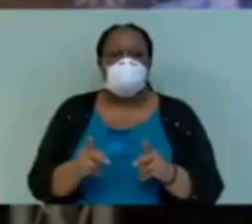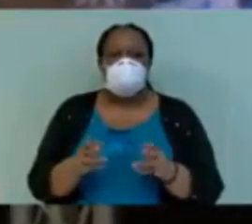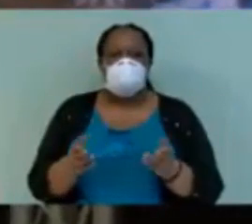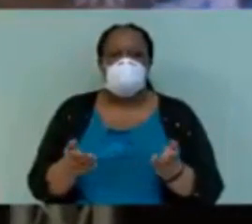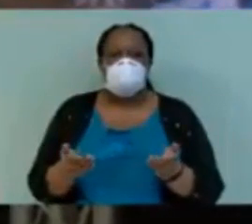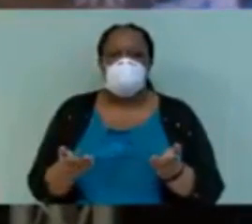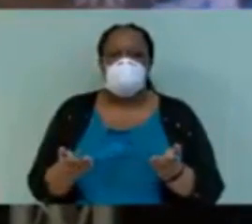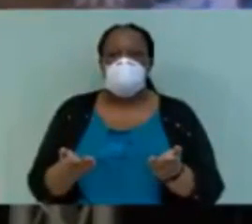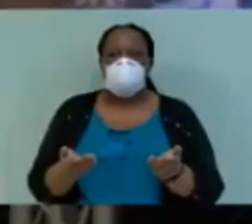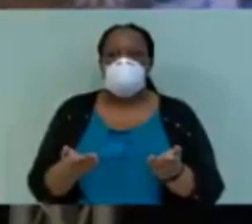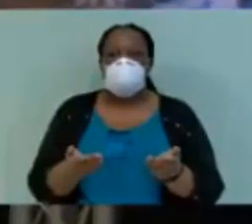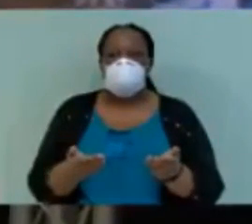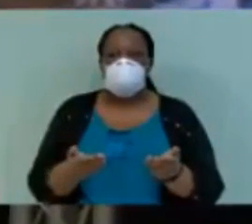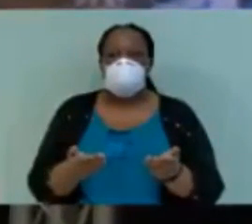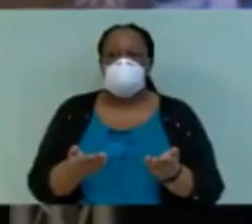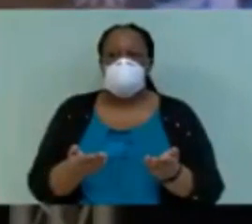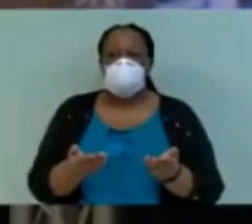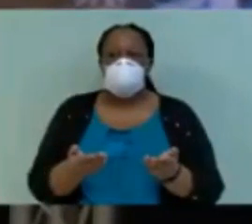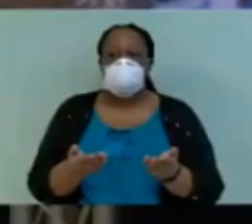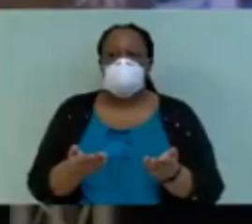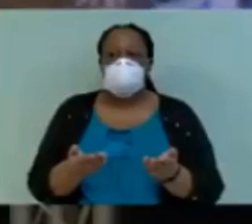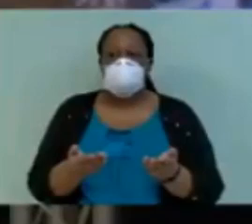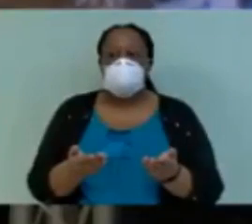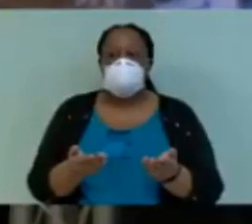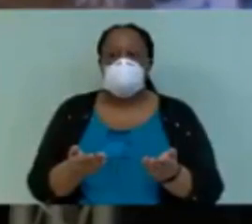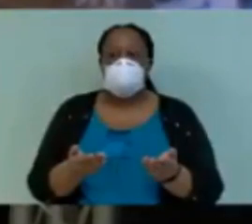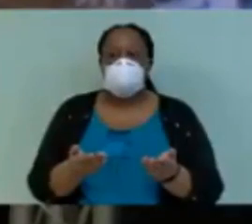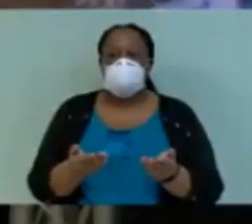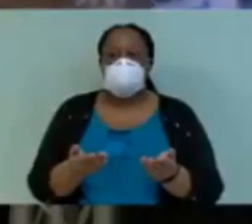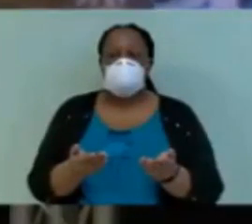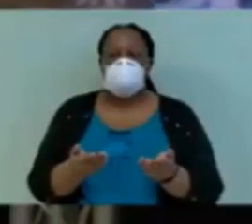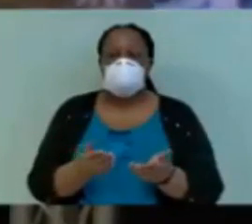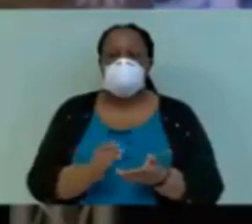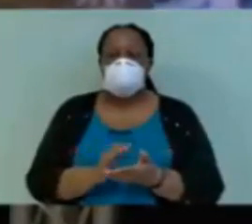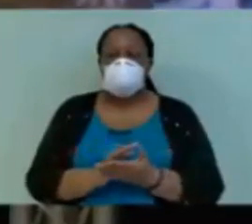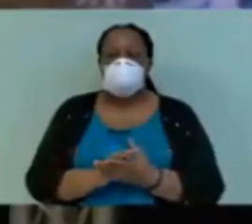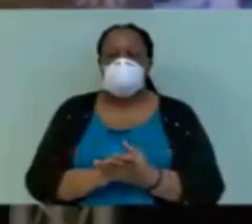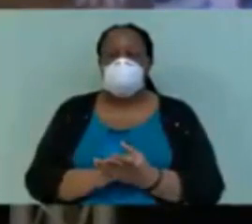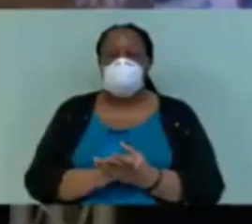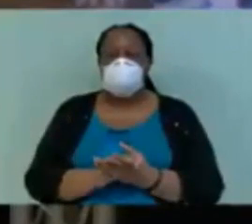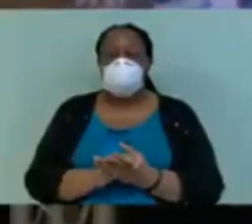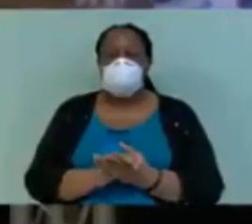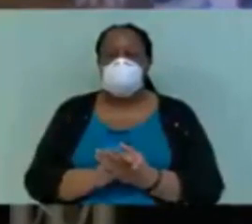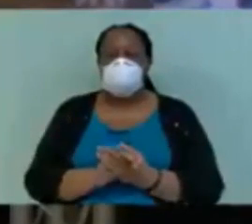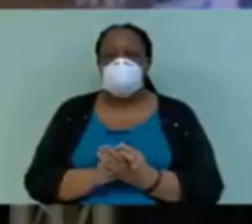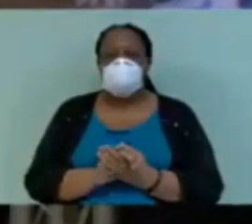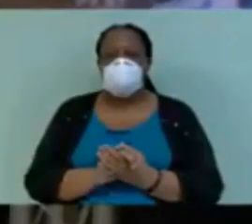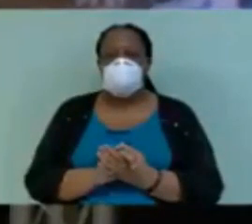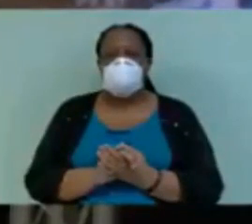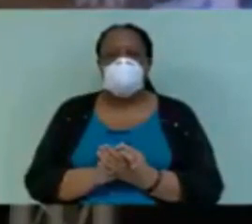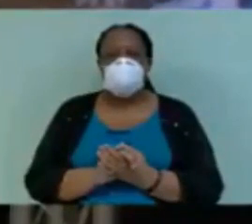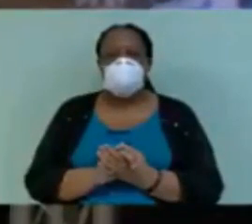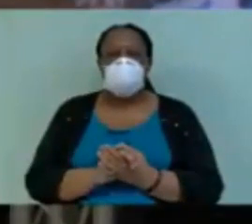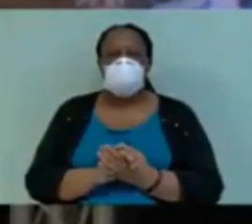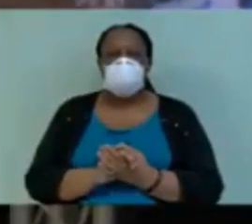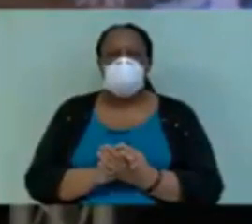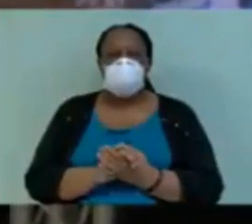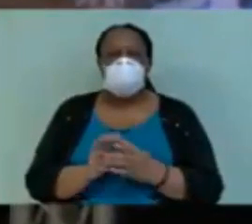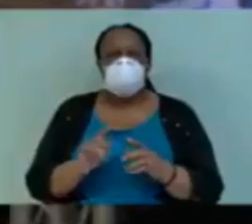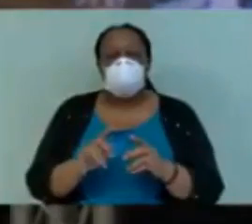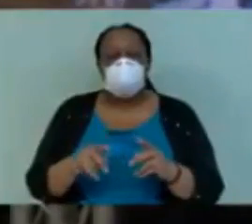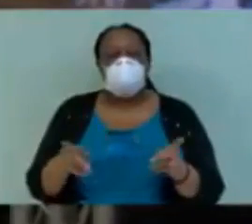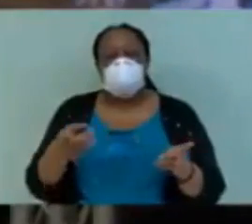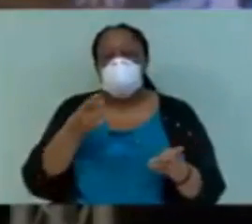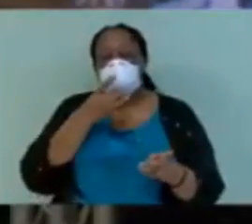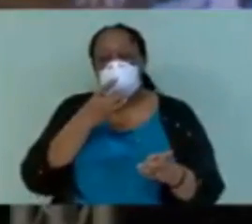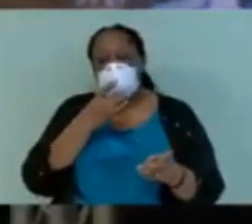Senator Wendy Phipps. We have the Public Relations Officer from Skellig, Mr. Gawain Freitz.